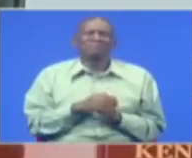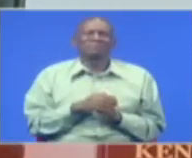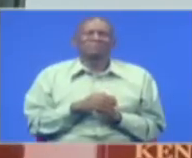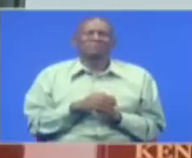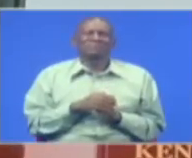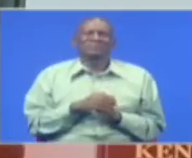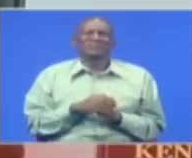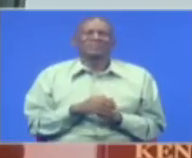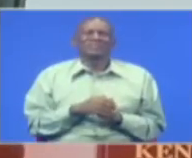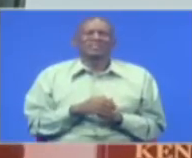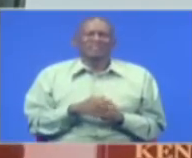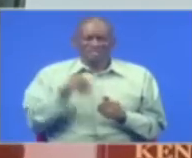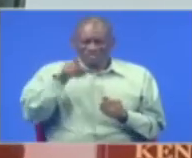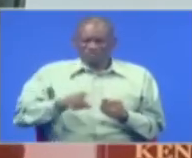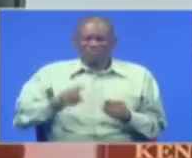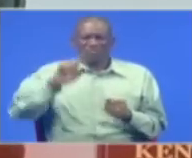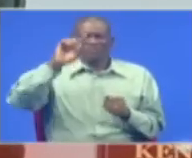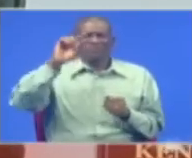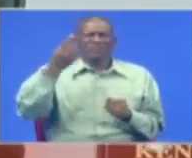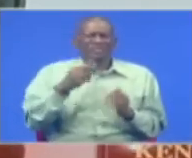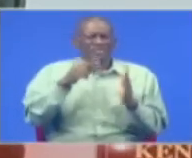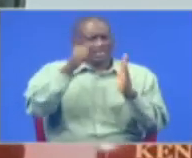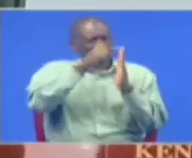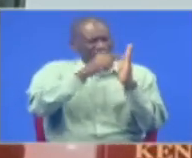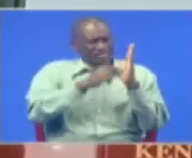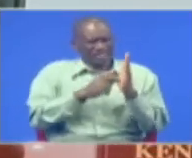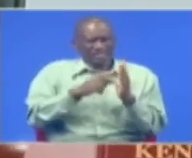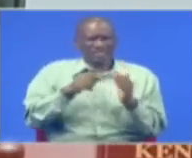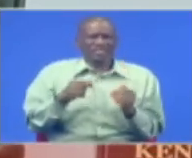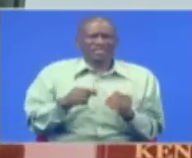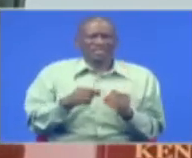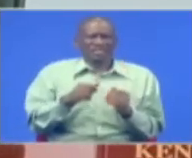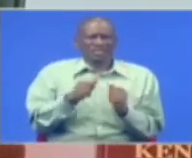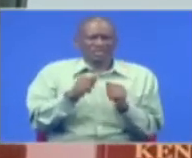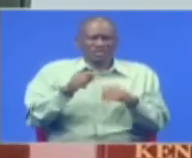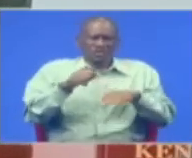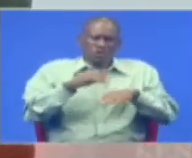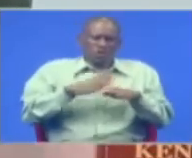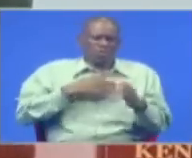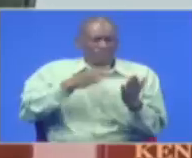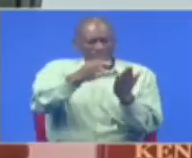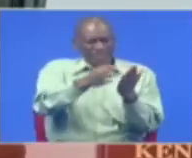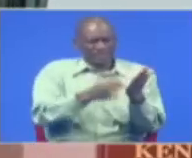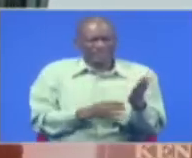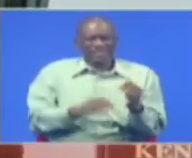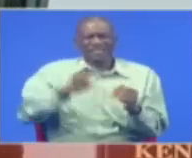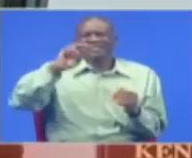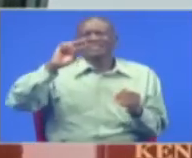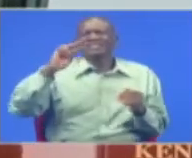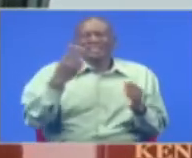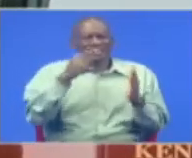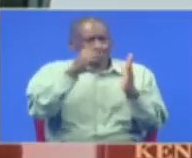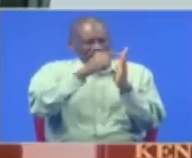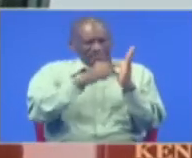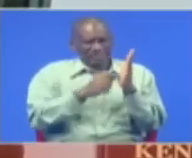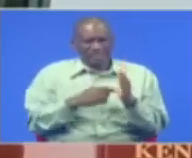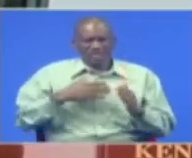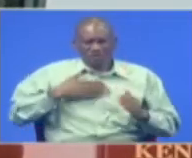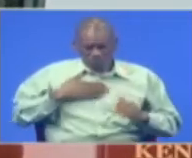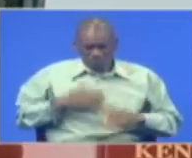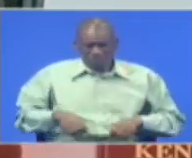For me, that would be the first agenda on my list. The second agenda, Honorable